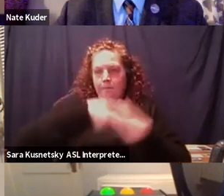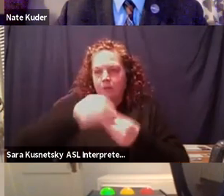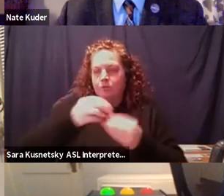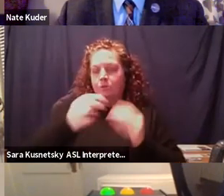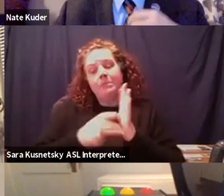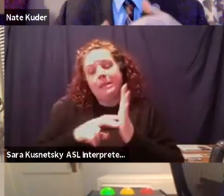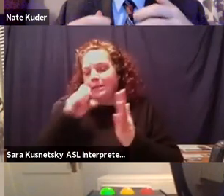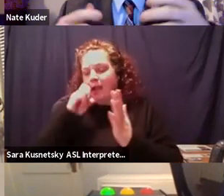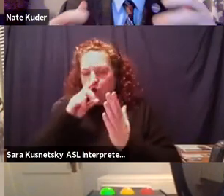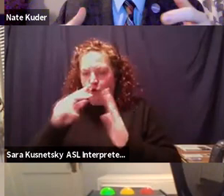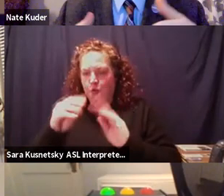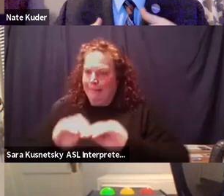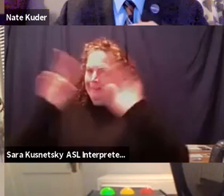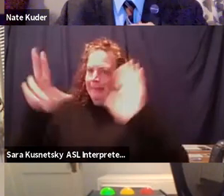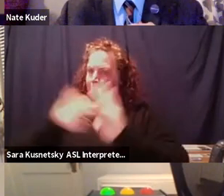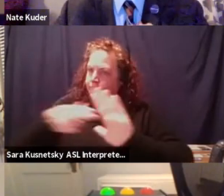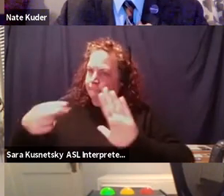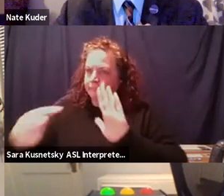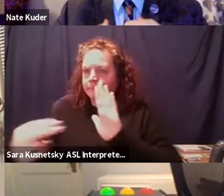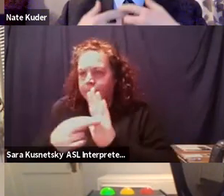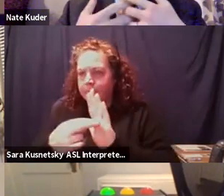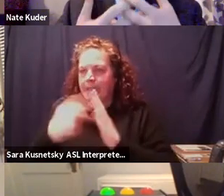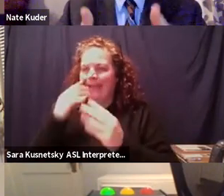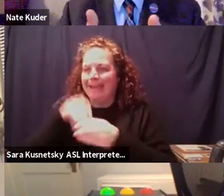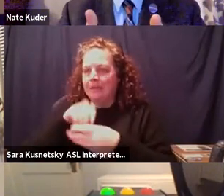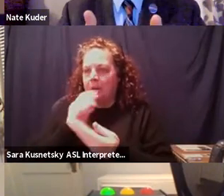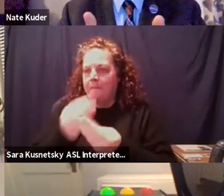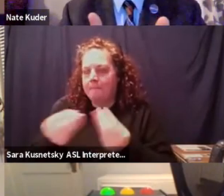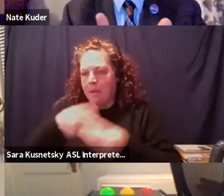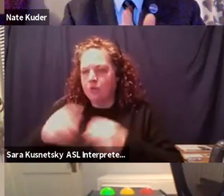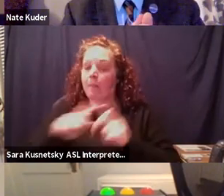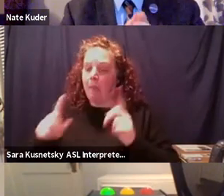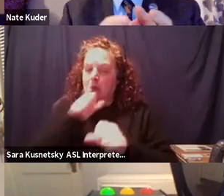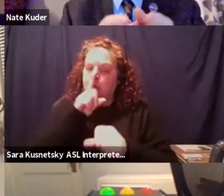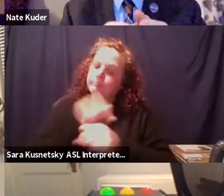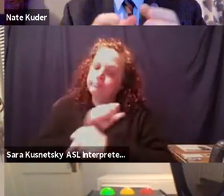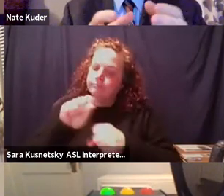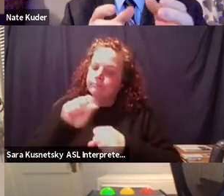position is coded in the budget, but it's ensuring that it is sustainable practices. So